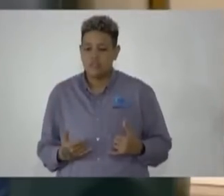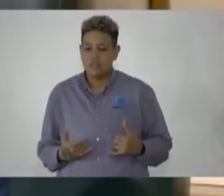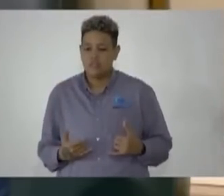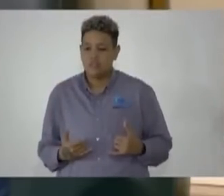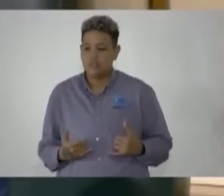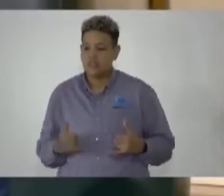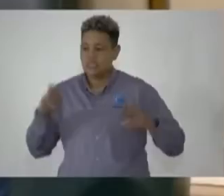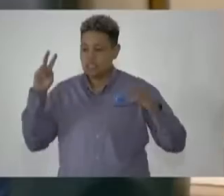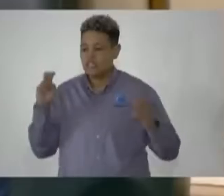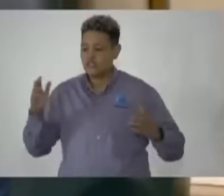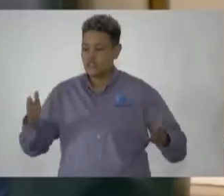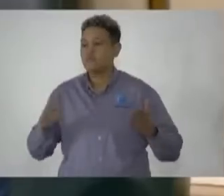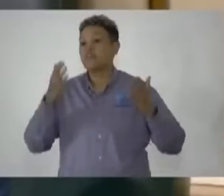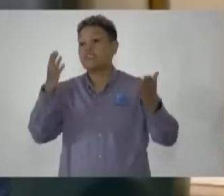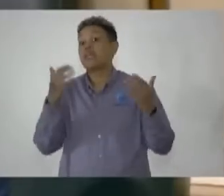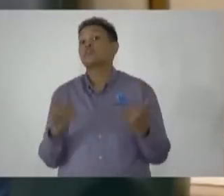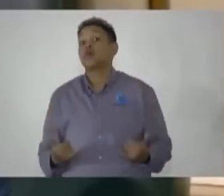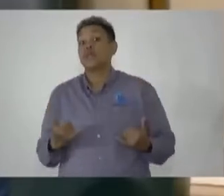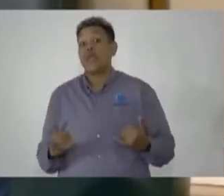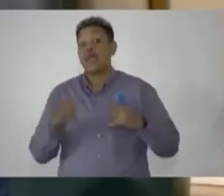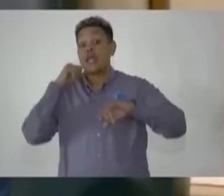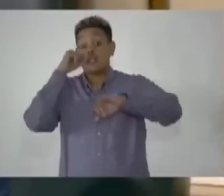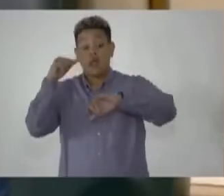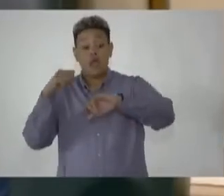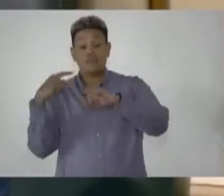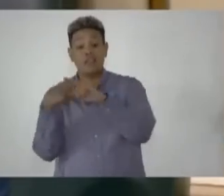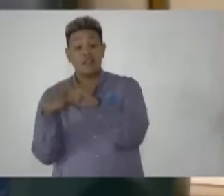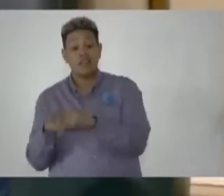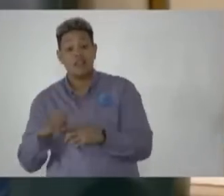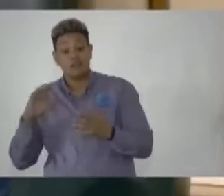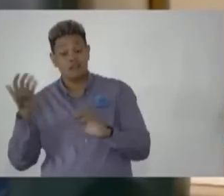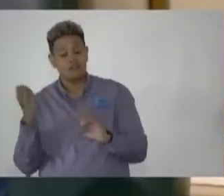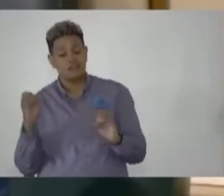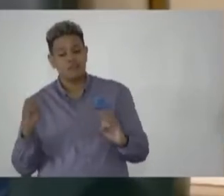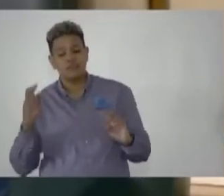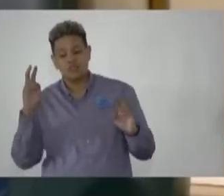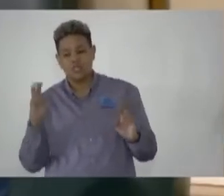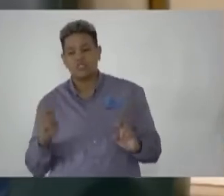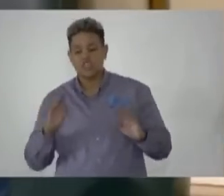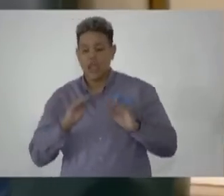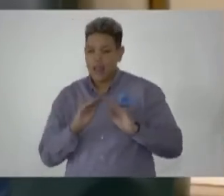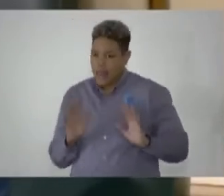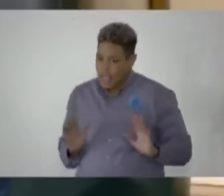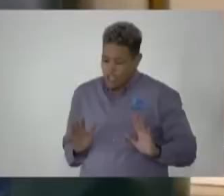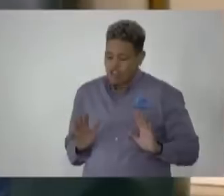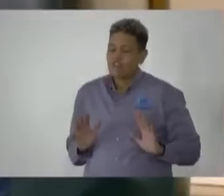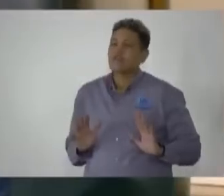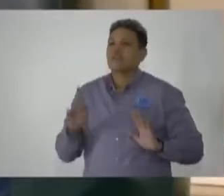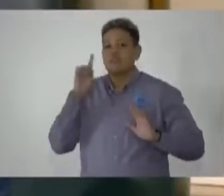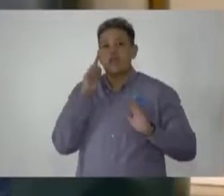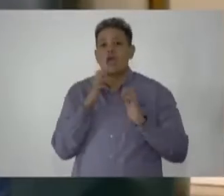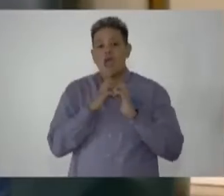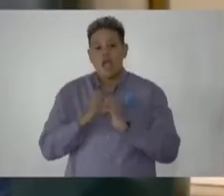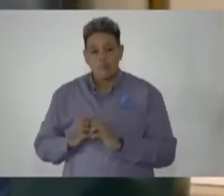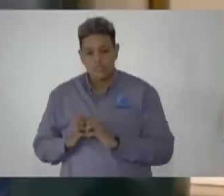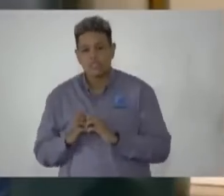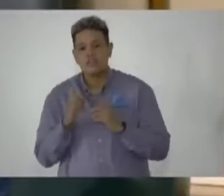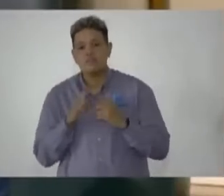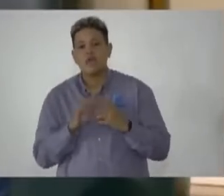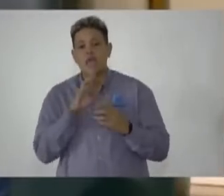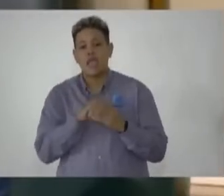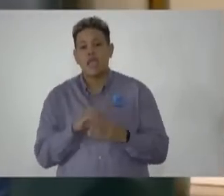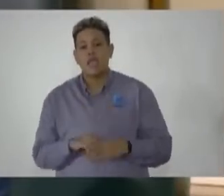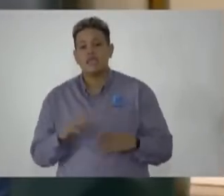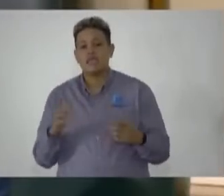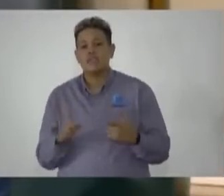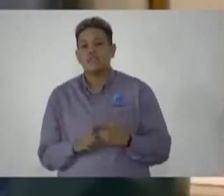The issues before us are not contentious. The matters are clear, collaborative,